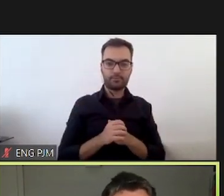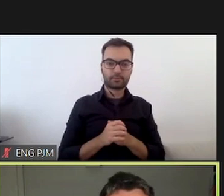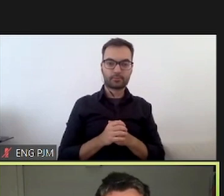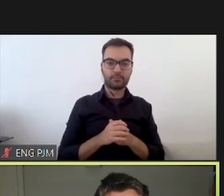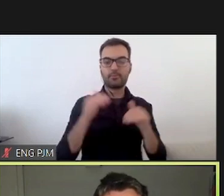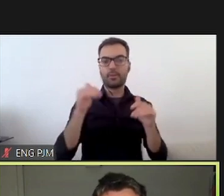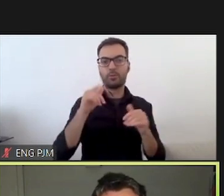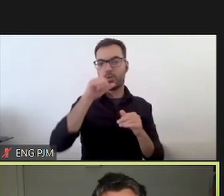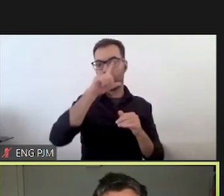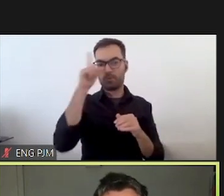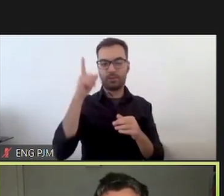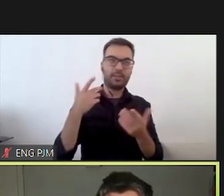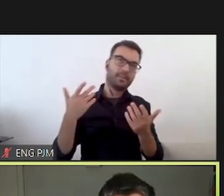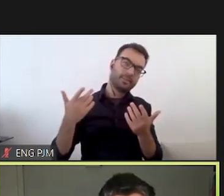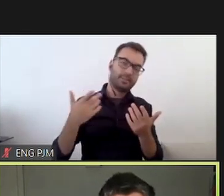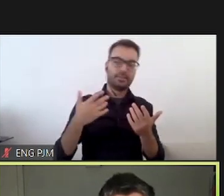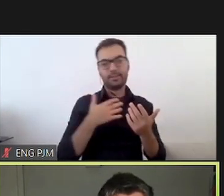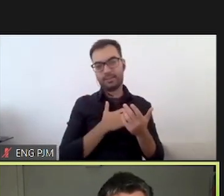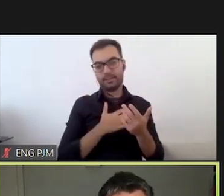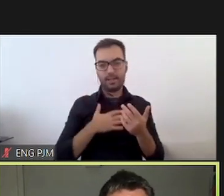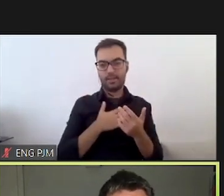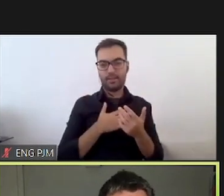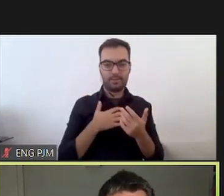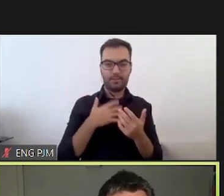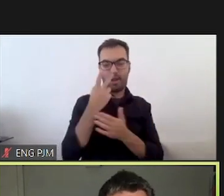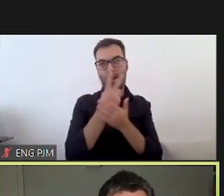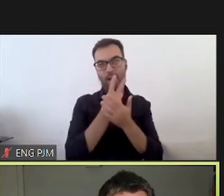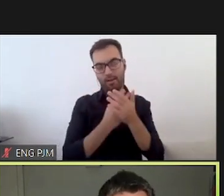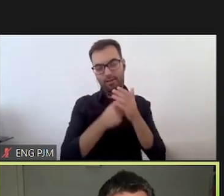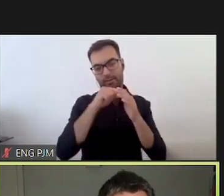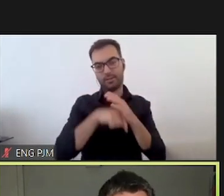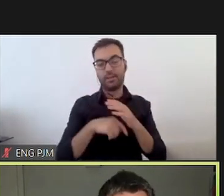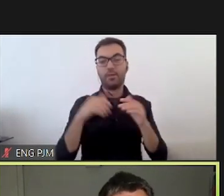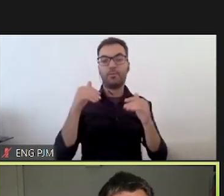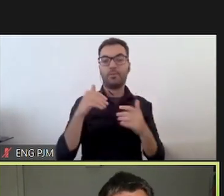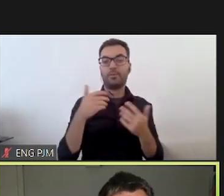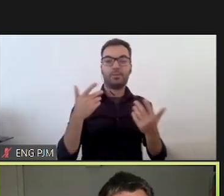people really don't like to be familiar with that because indeed,